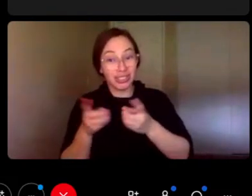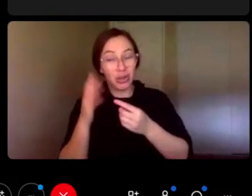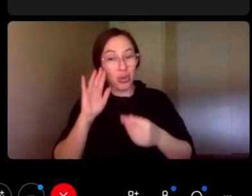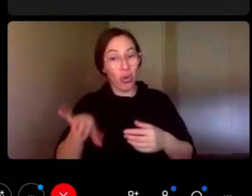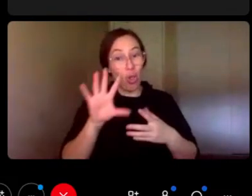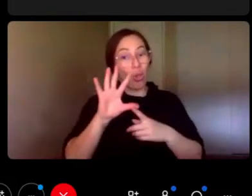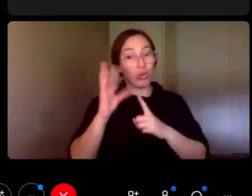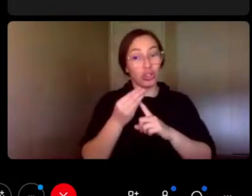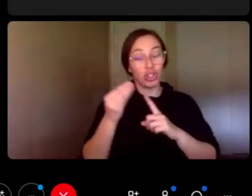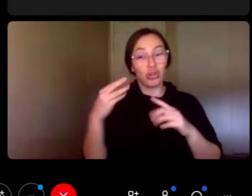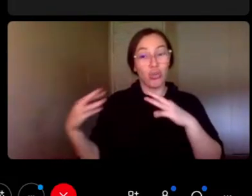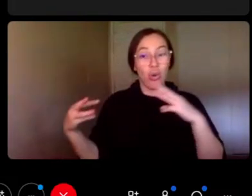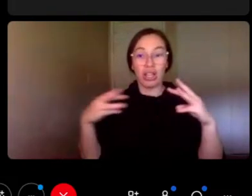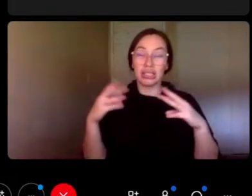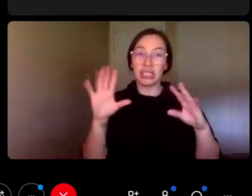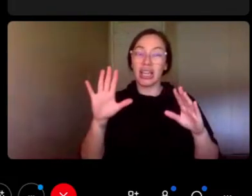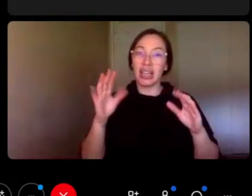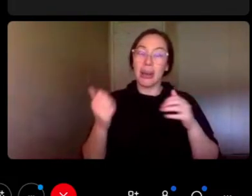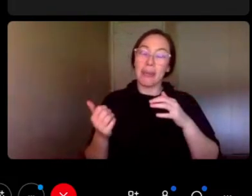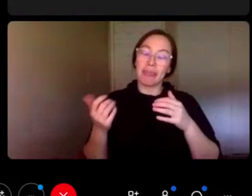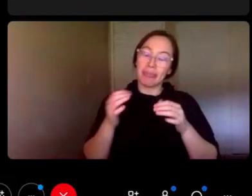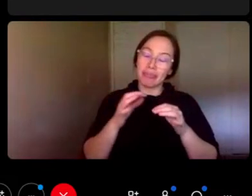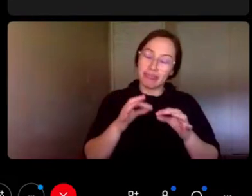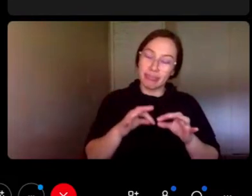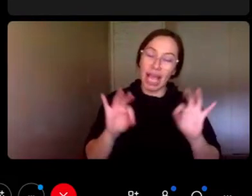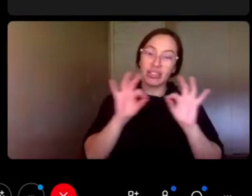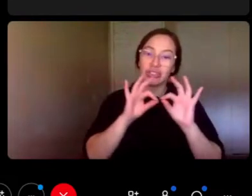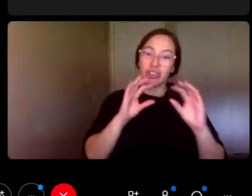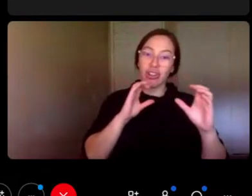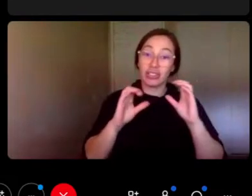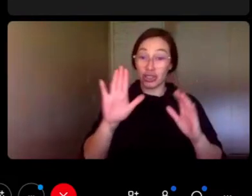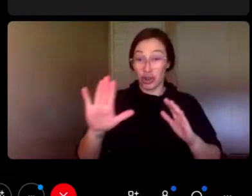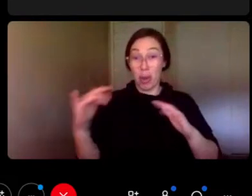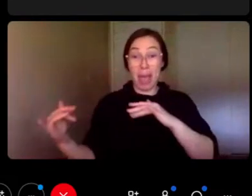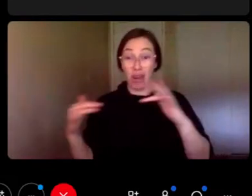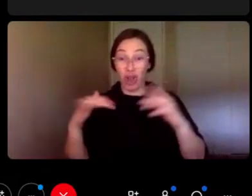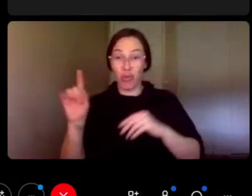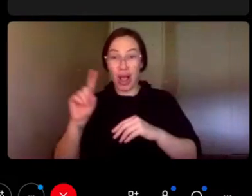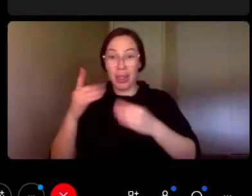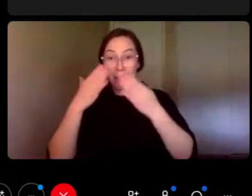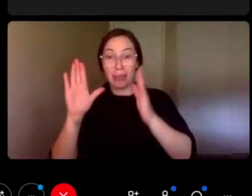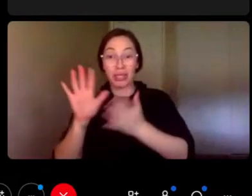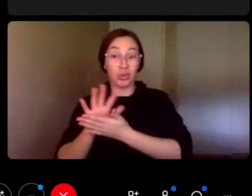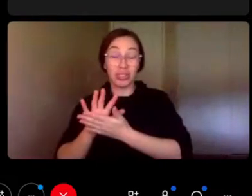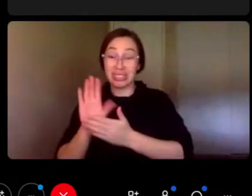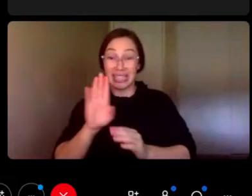is going to be the major conversation and the major battleground is going to be your public schools. So